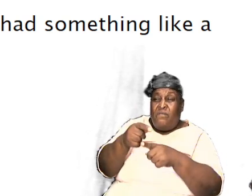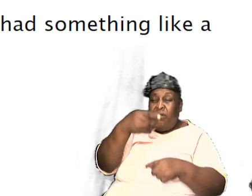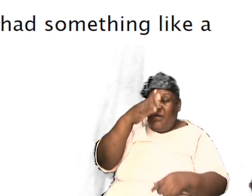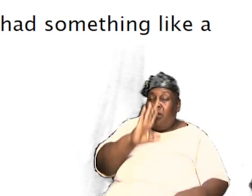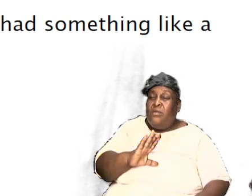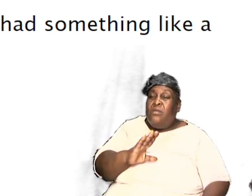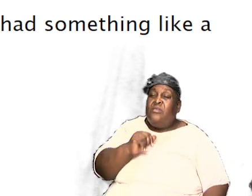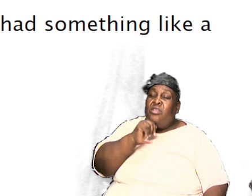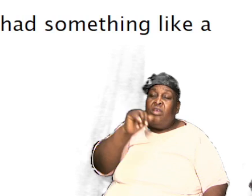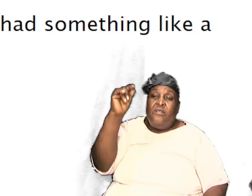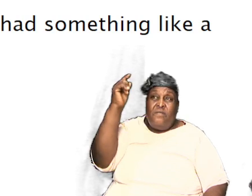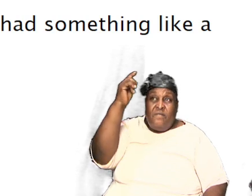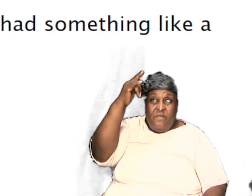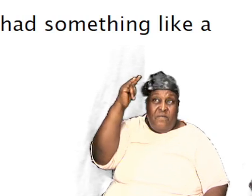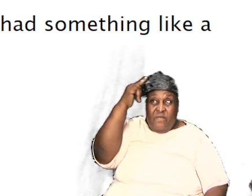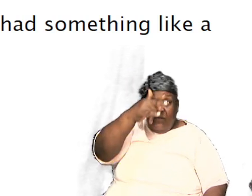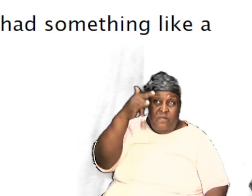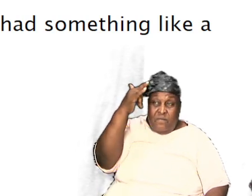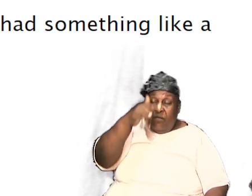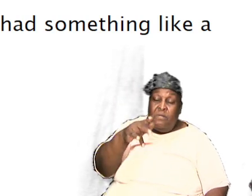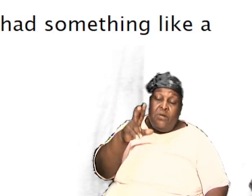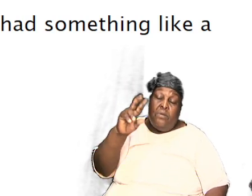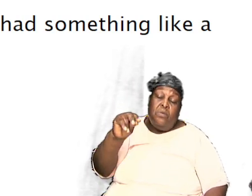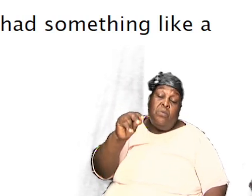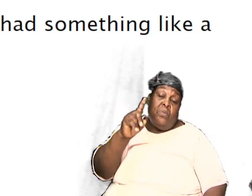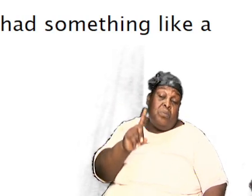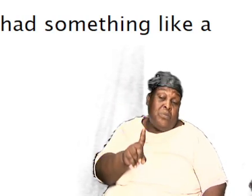fooling anyone.